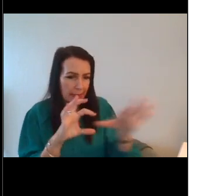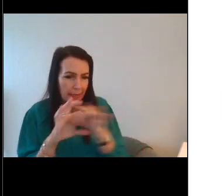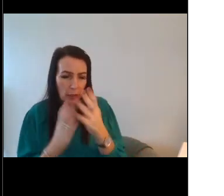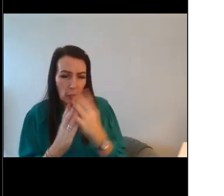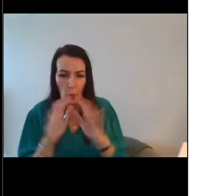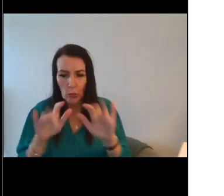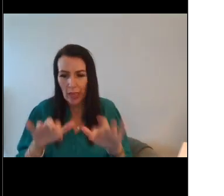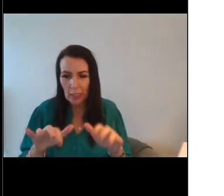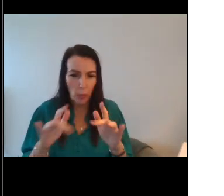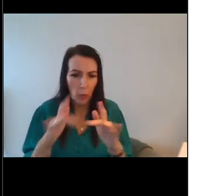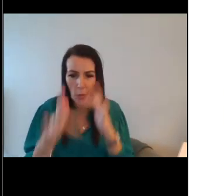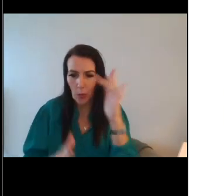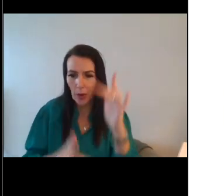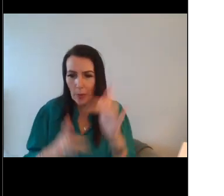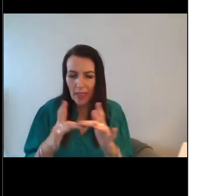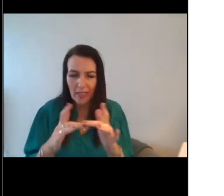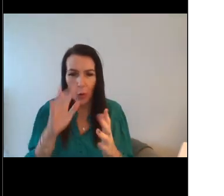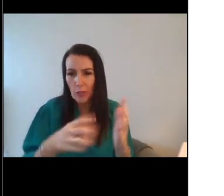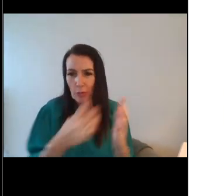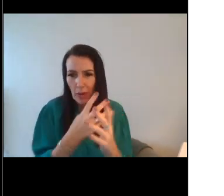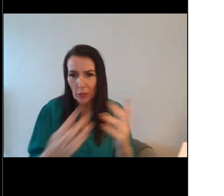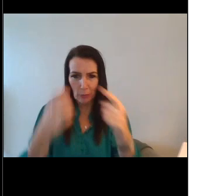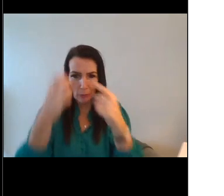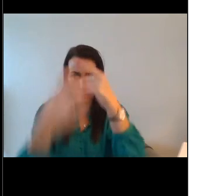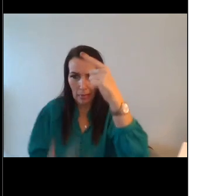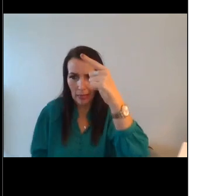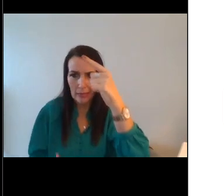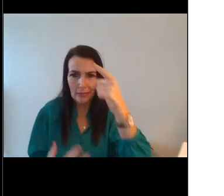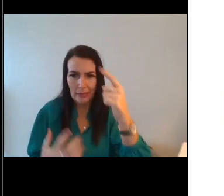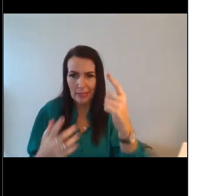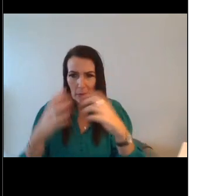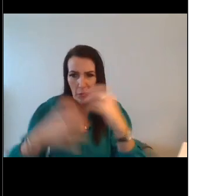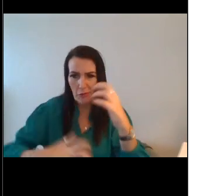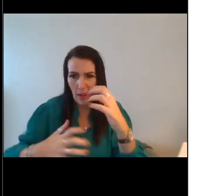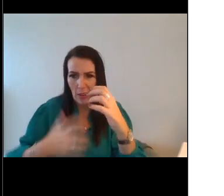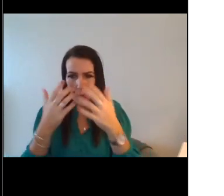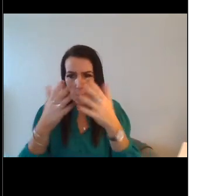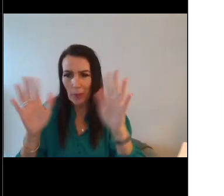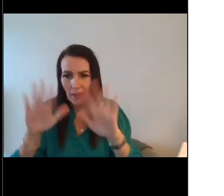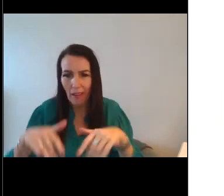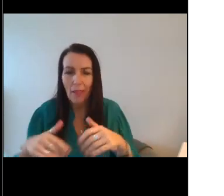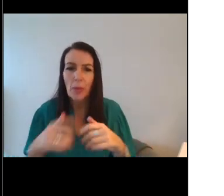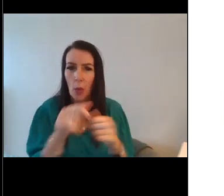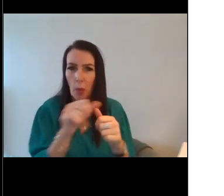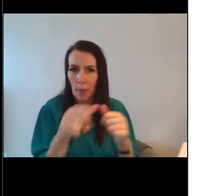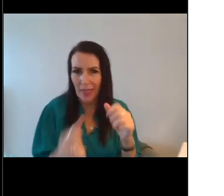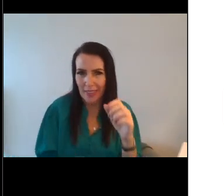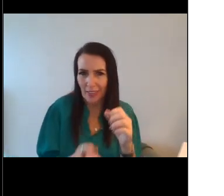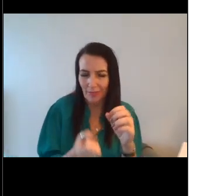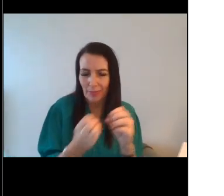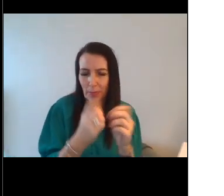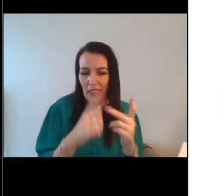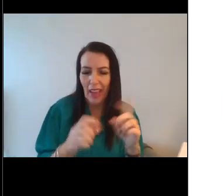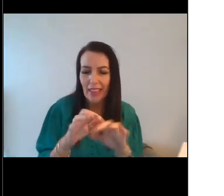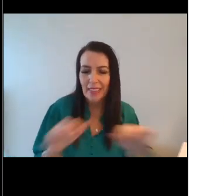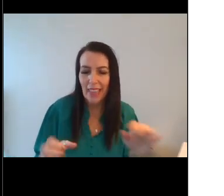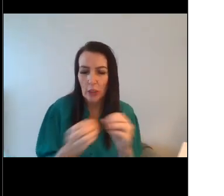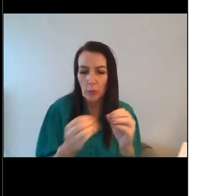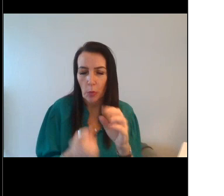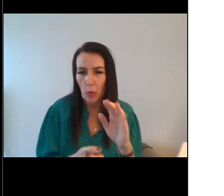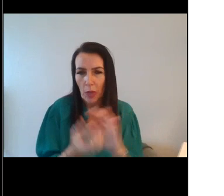web browser than in a spreadsheet with hundreds of thousands of rows that crashes every time you open it. So that was one of the key deliverables as part of